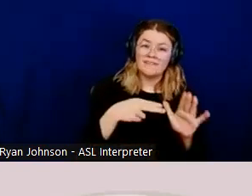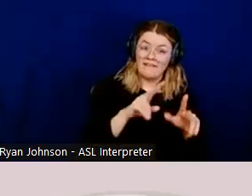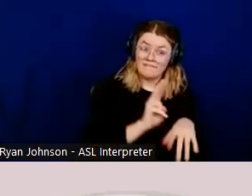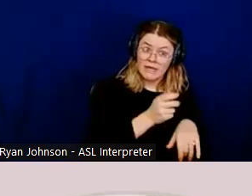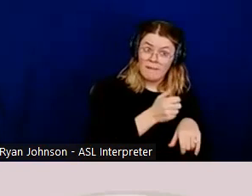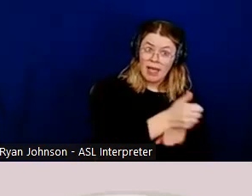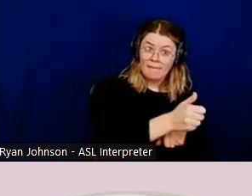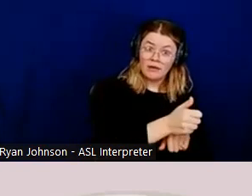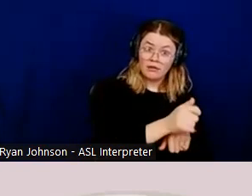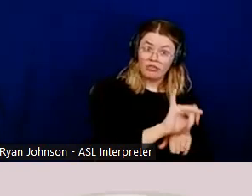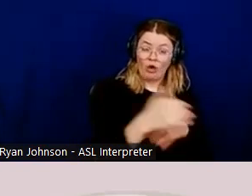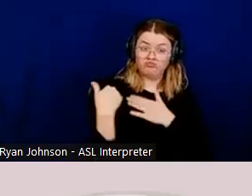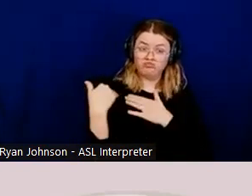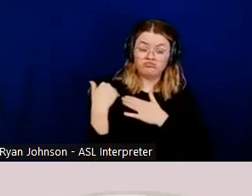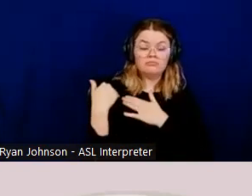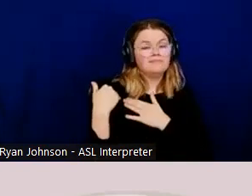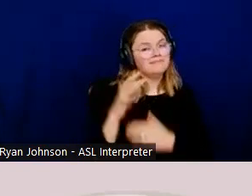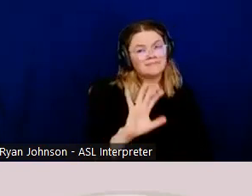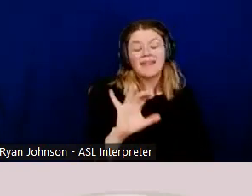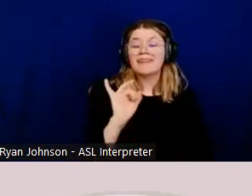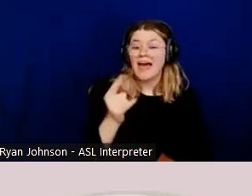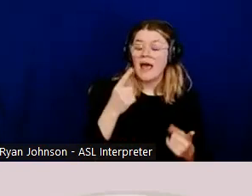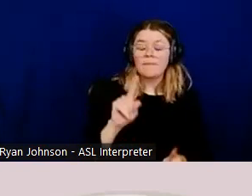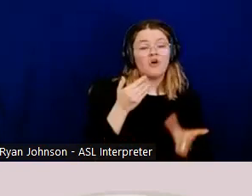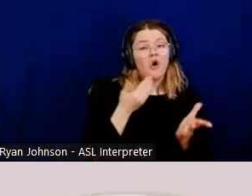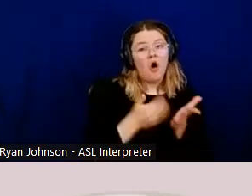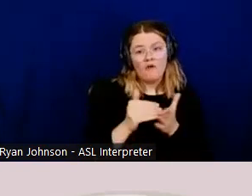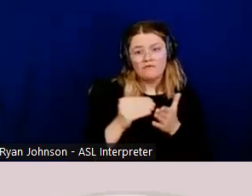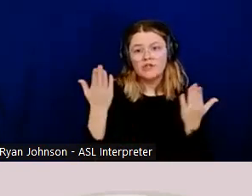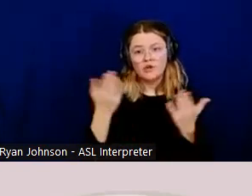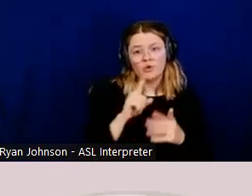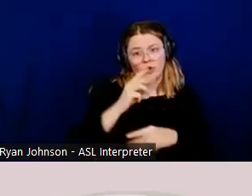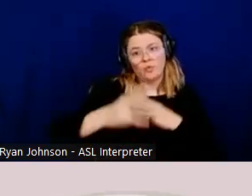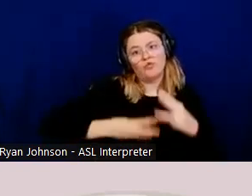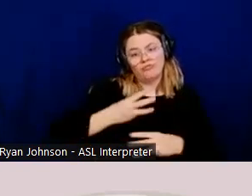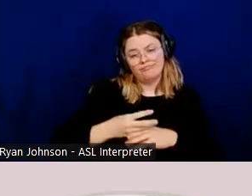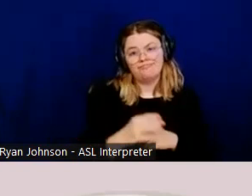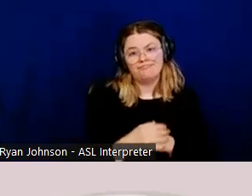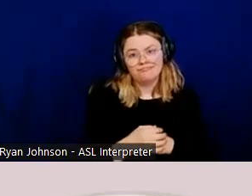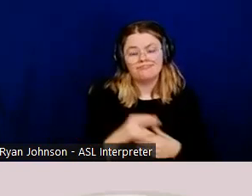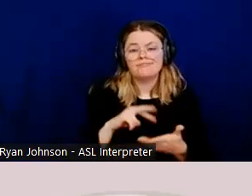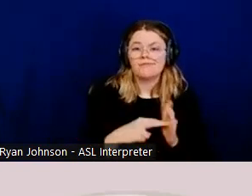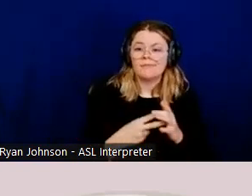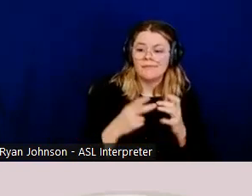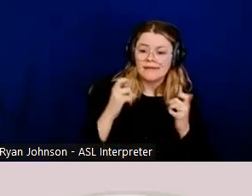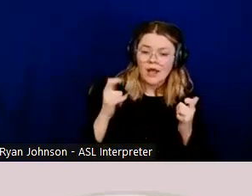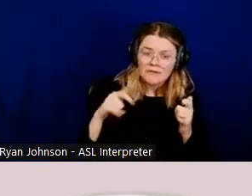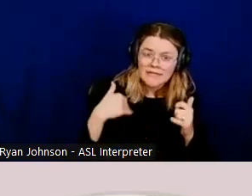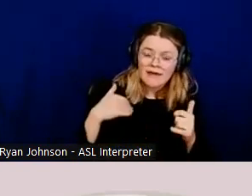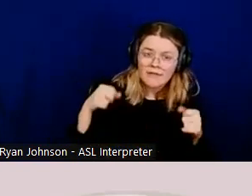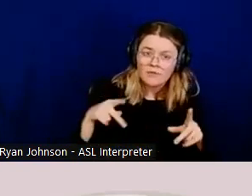time in real life, and we have the ability to shift our culture from automatic victim